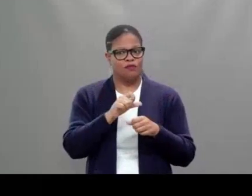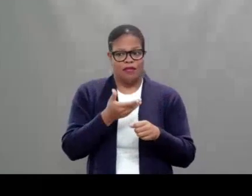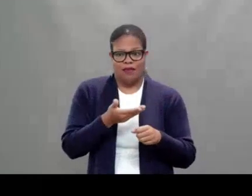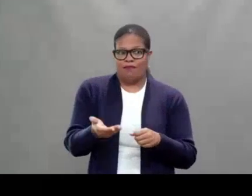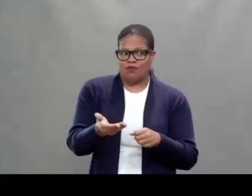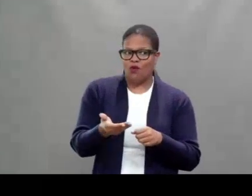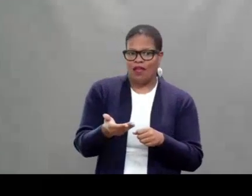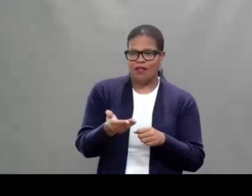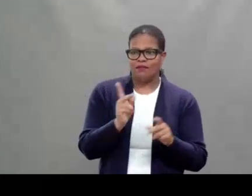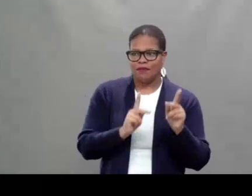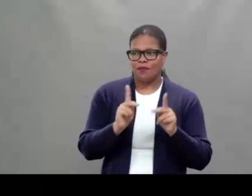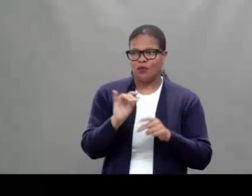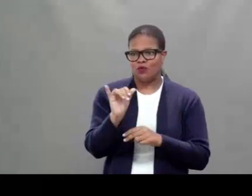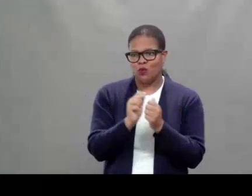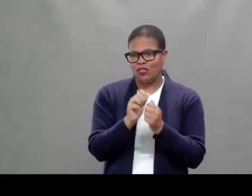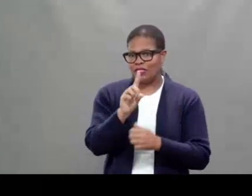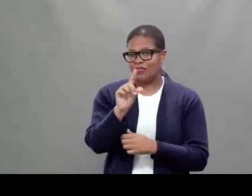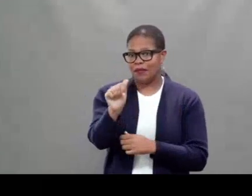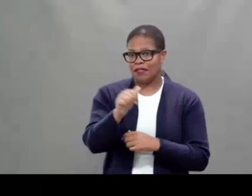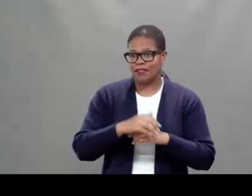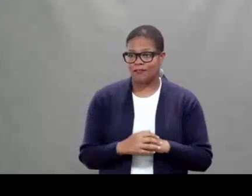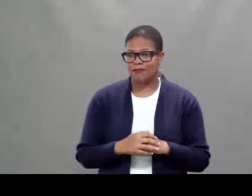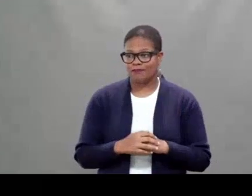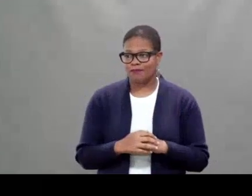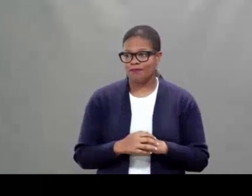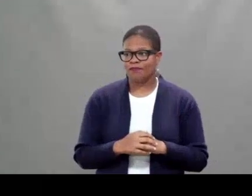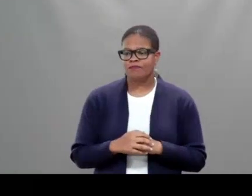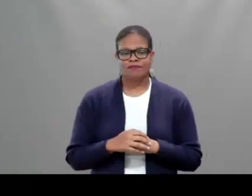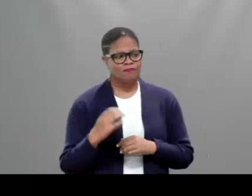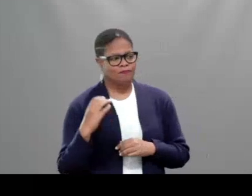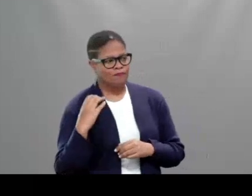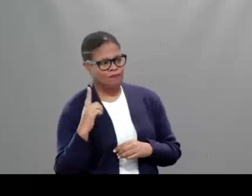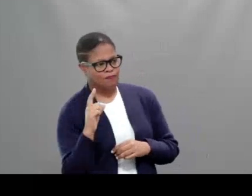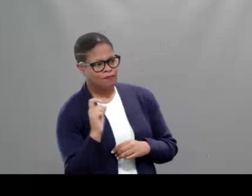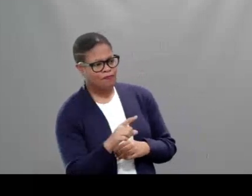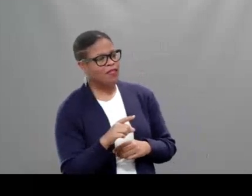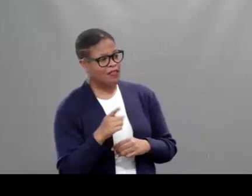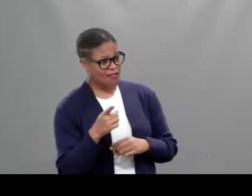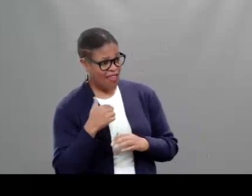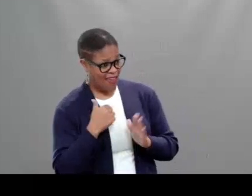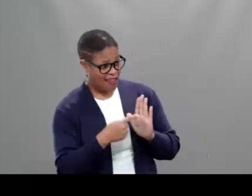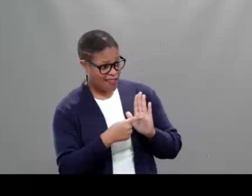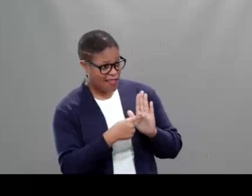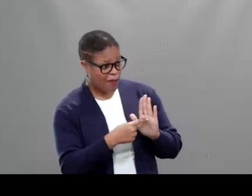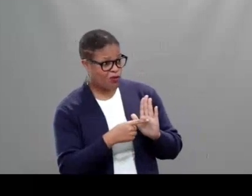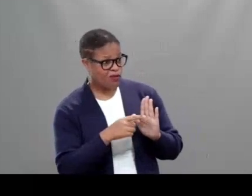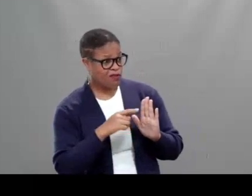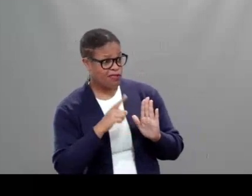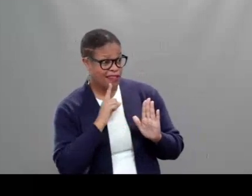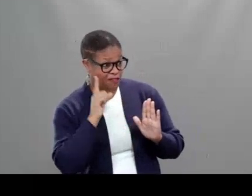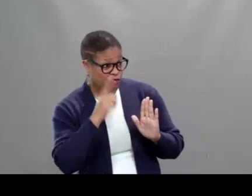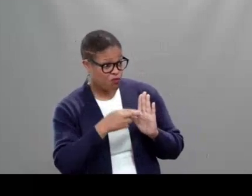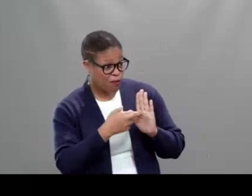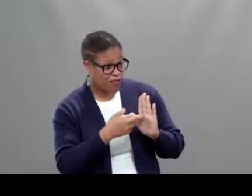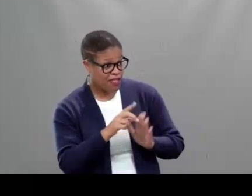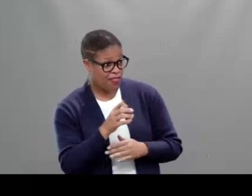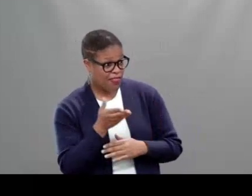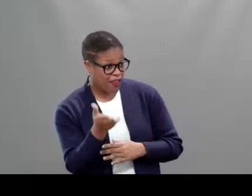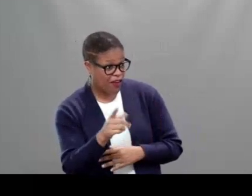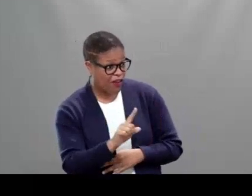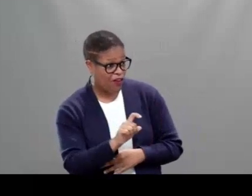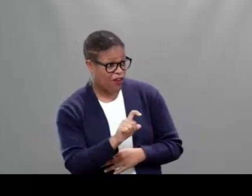employ people with disabilities. So they had examples of deafness, people with deaf.